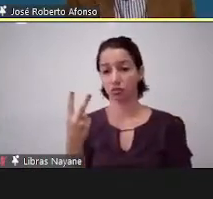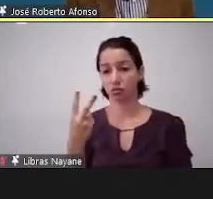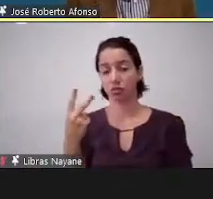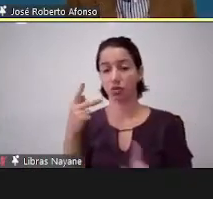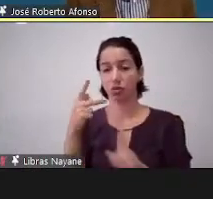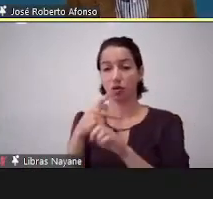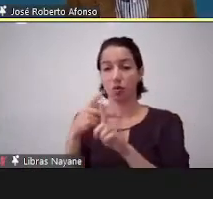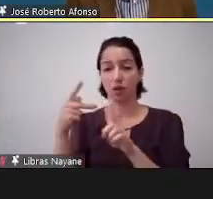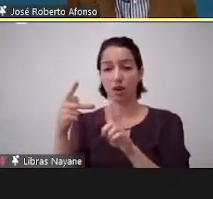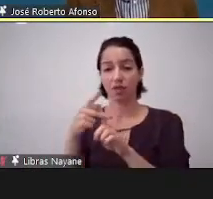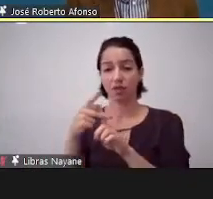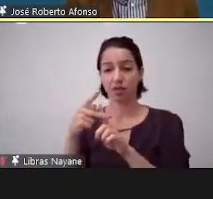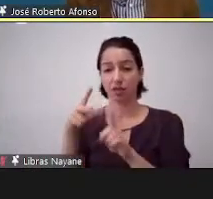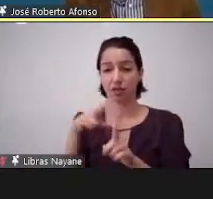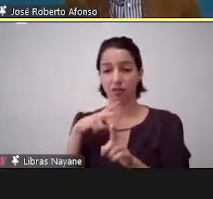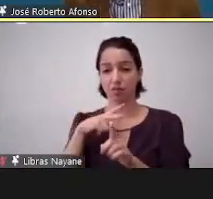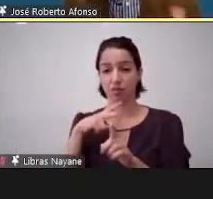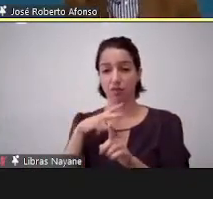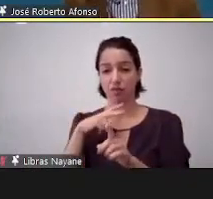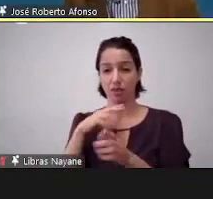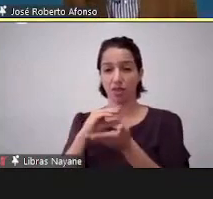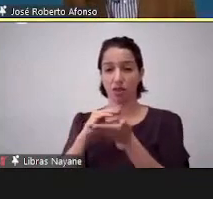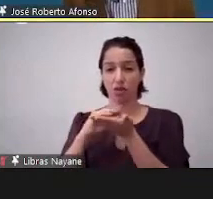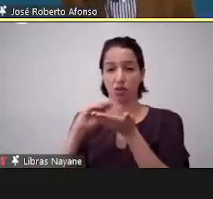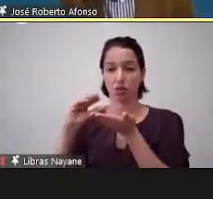contributed with.